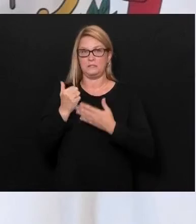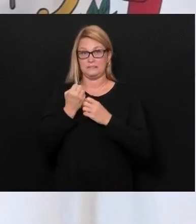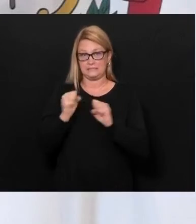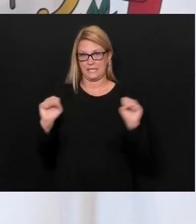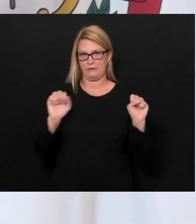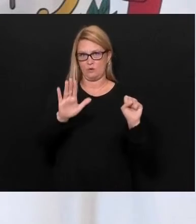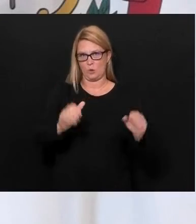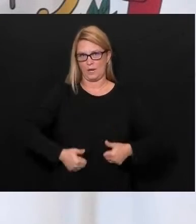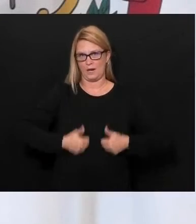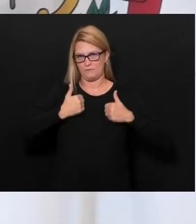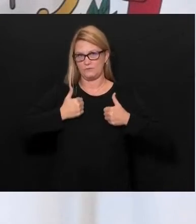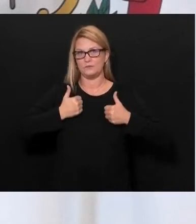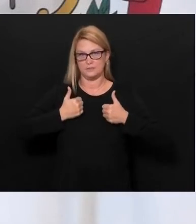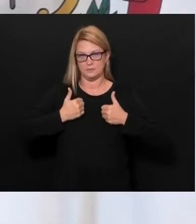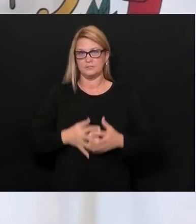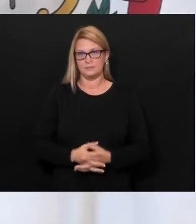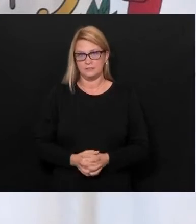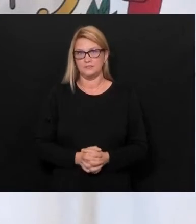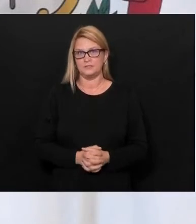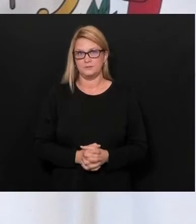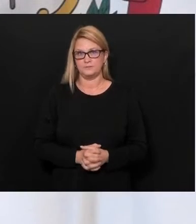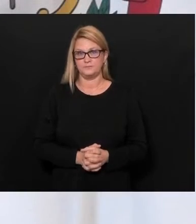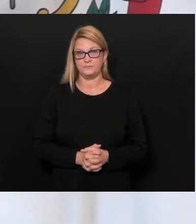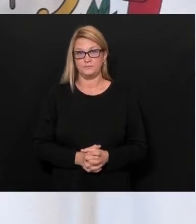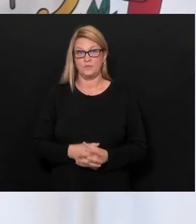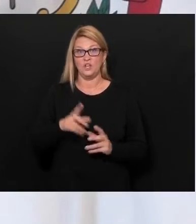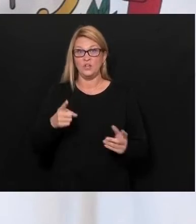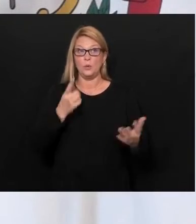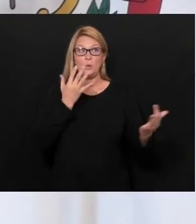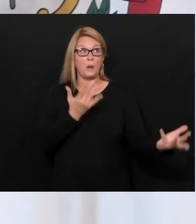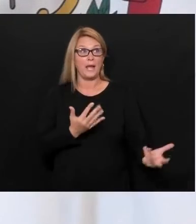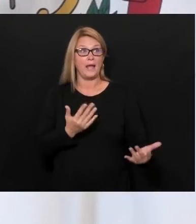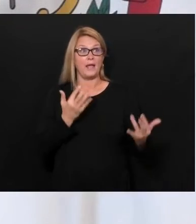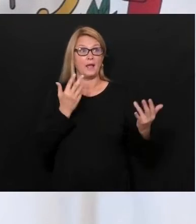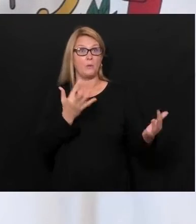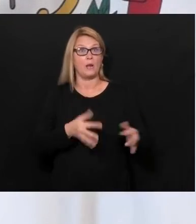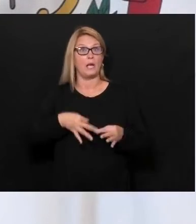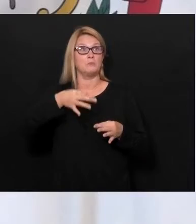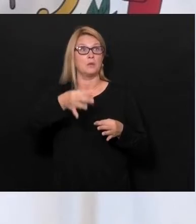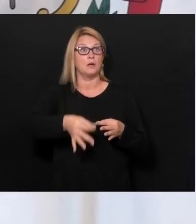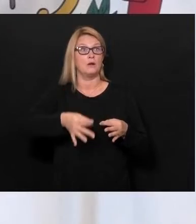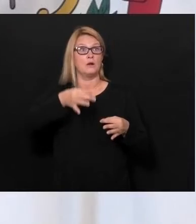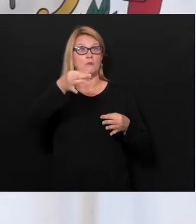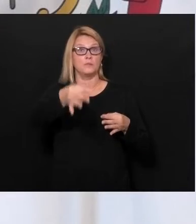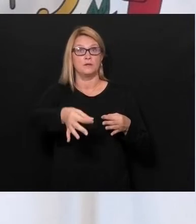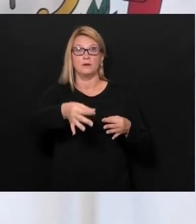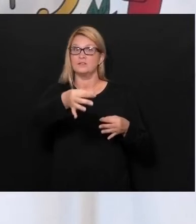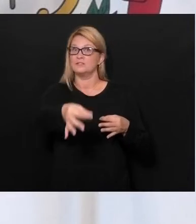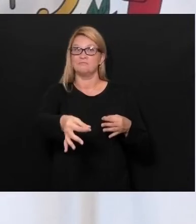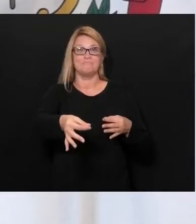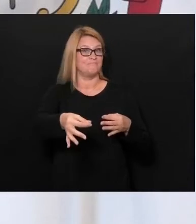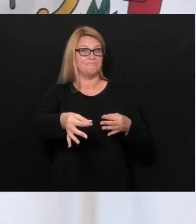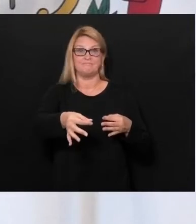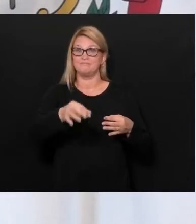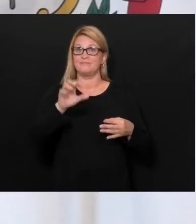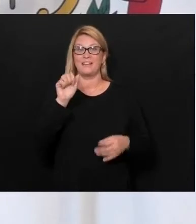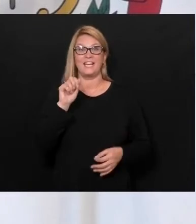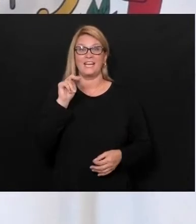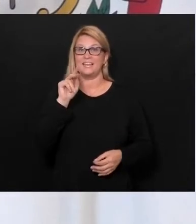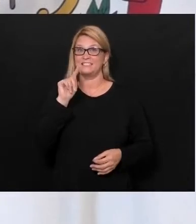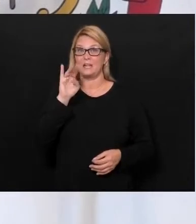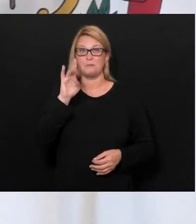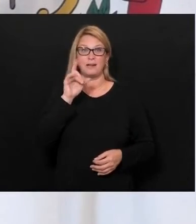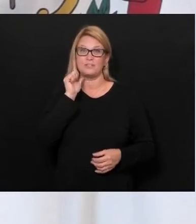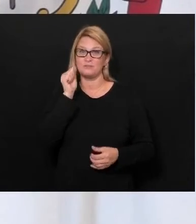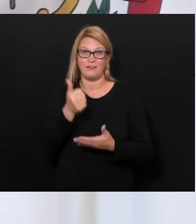go, and you go past 6 or 7 days, the antibodies are almost